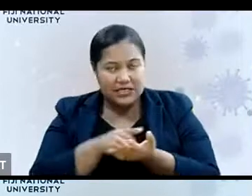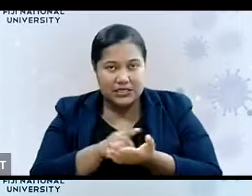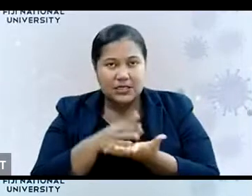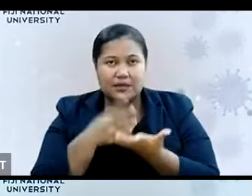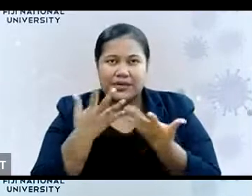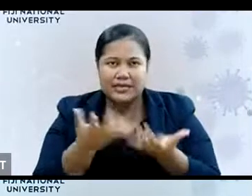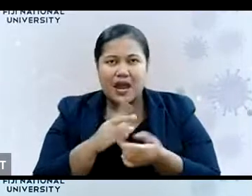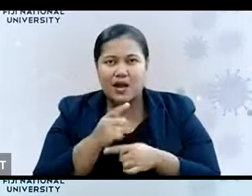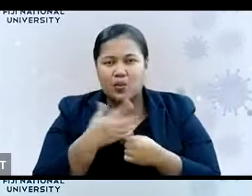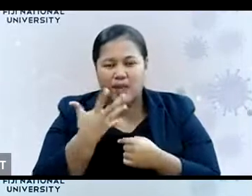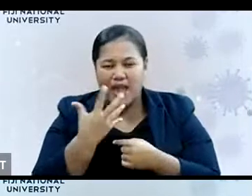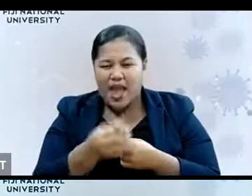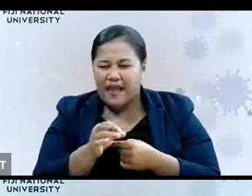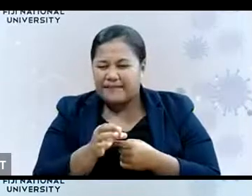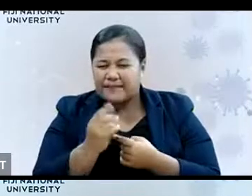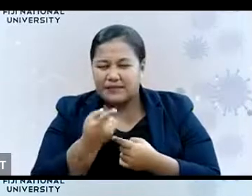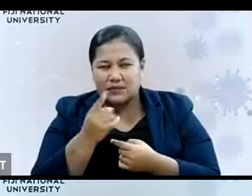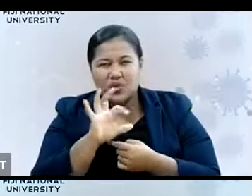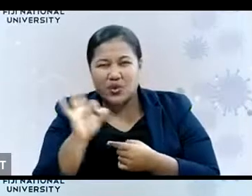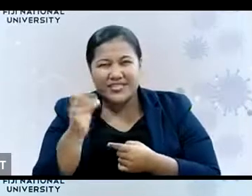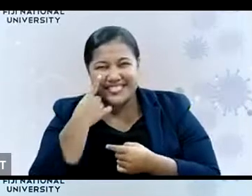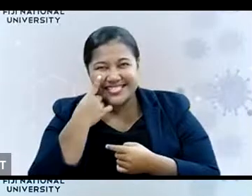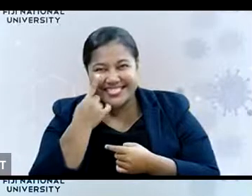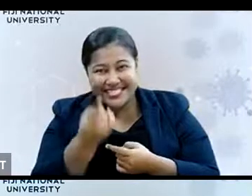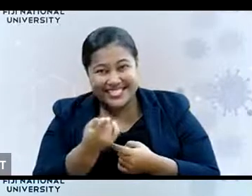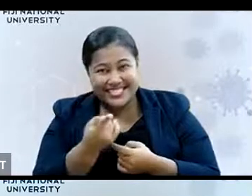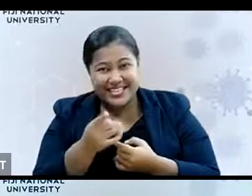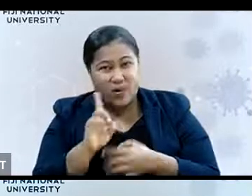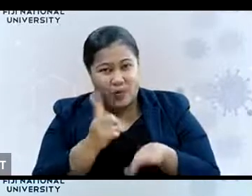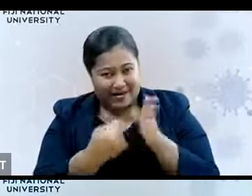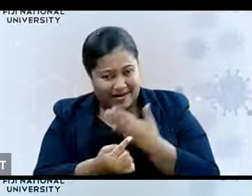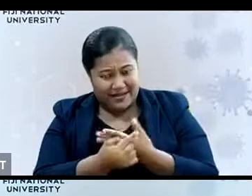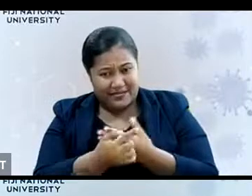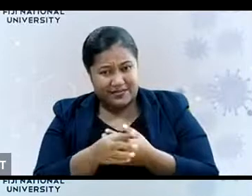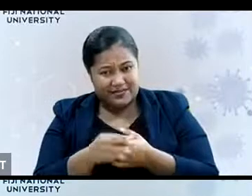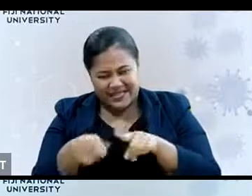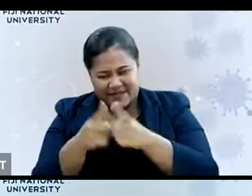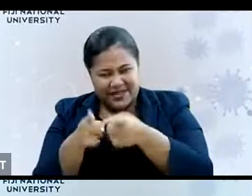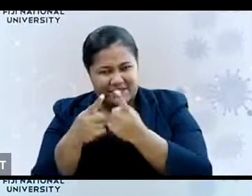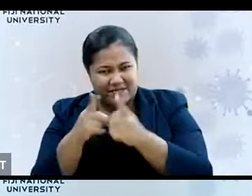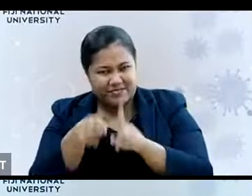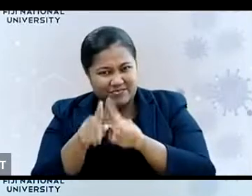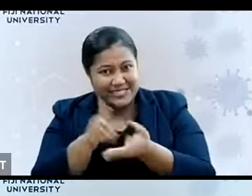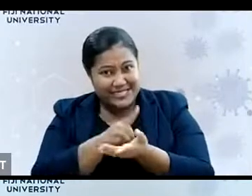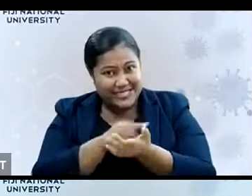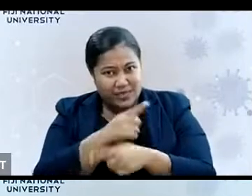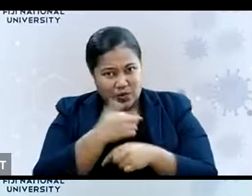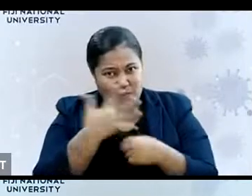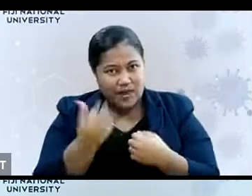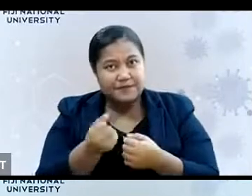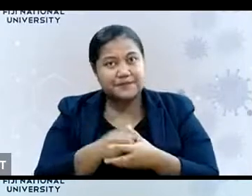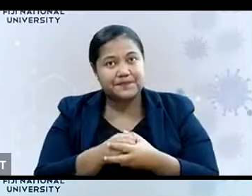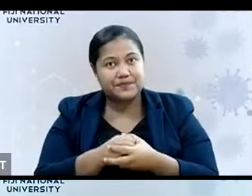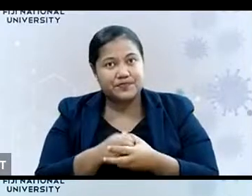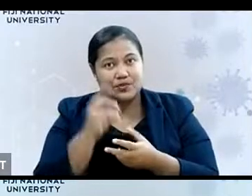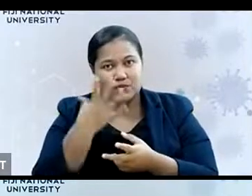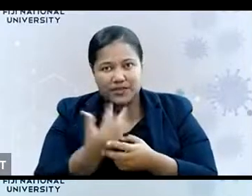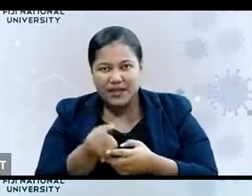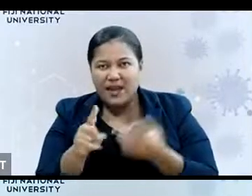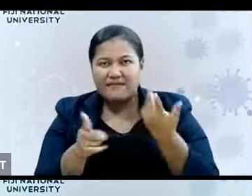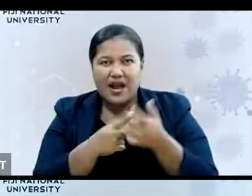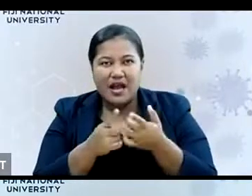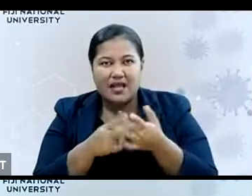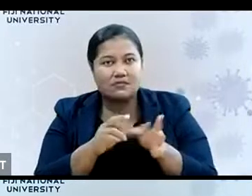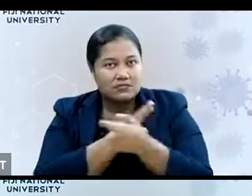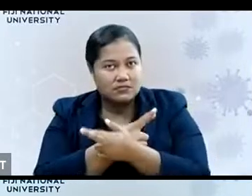while we haven't been seeing that wave of severe disease that we expect, we know that we have that underlying risk factor for a